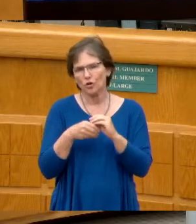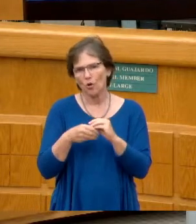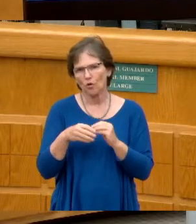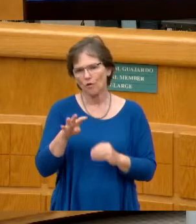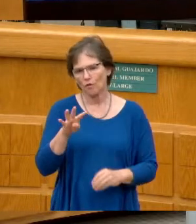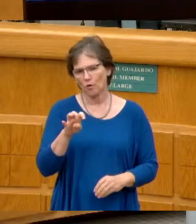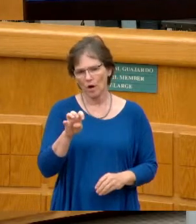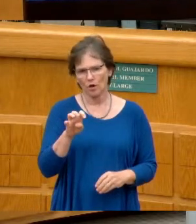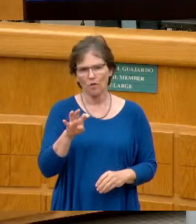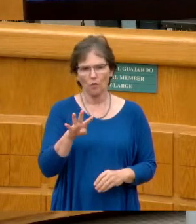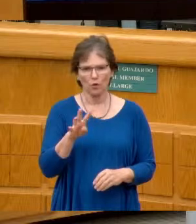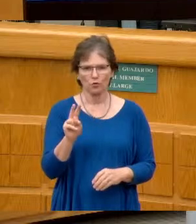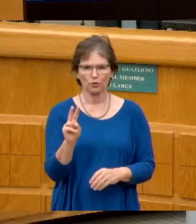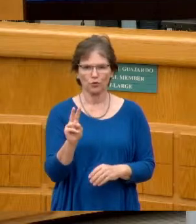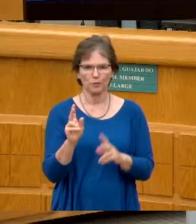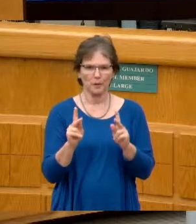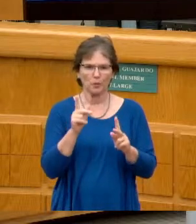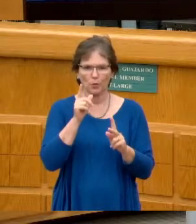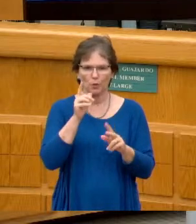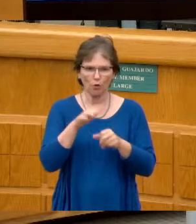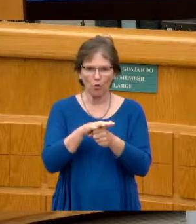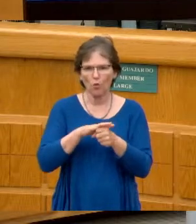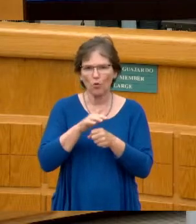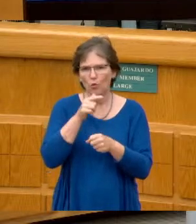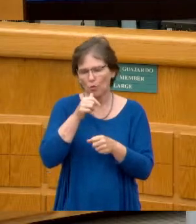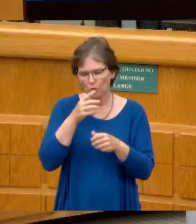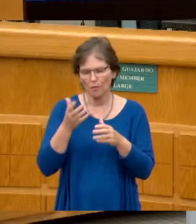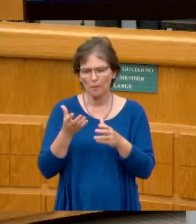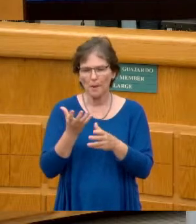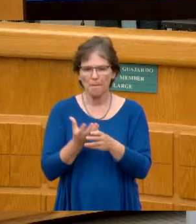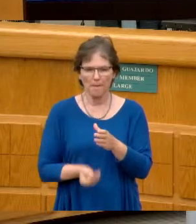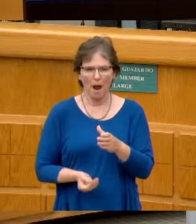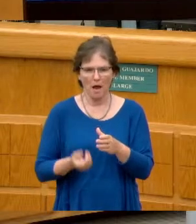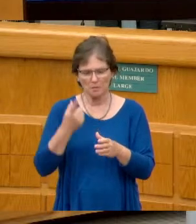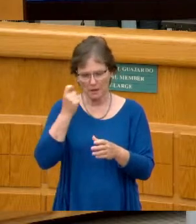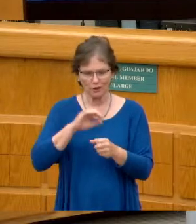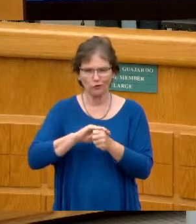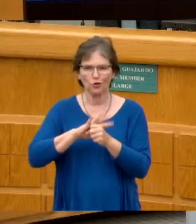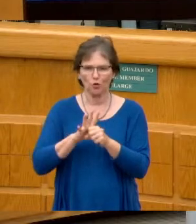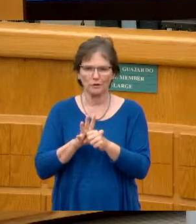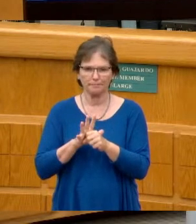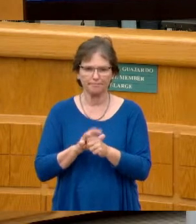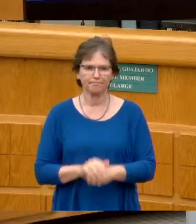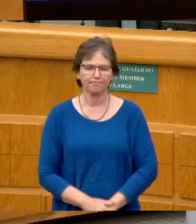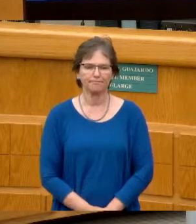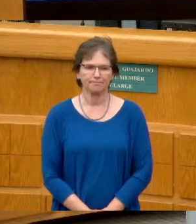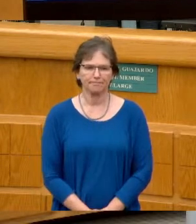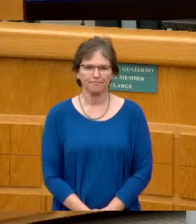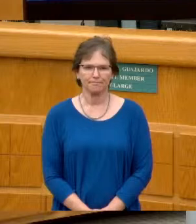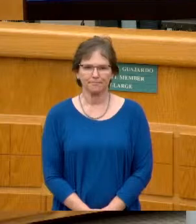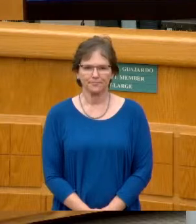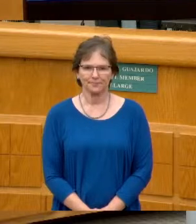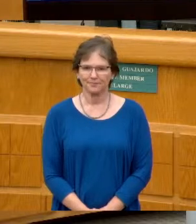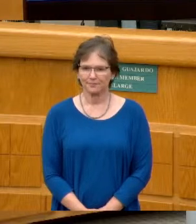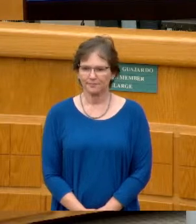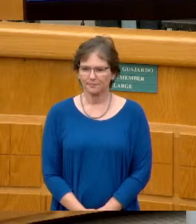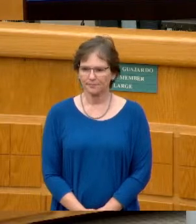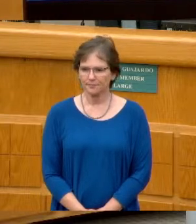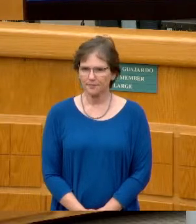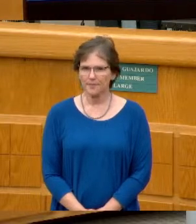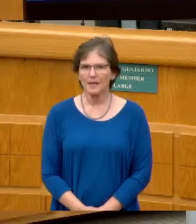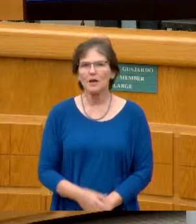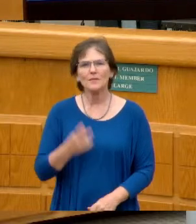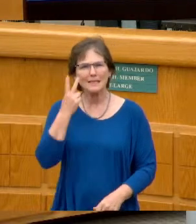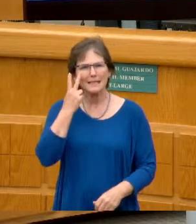individuals recover and can go home to their loved ones and family members. Next slide, please. These are the